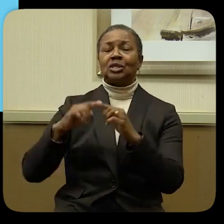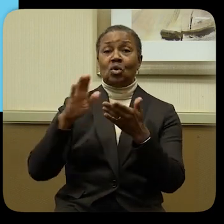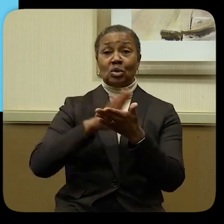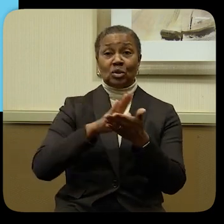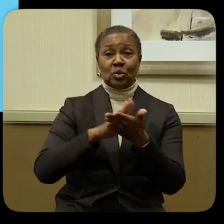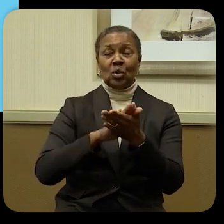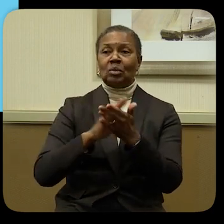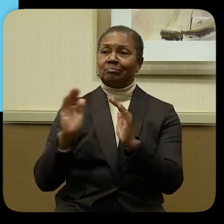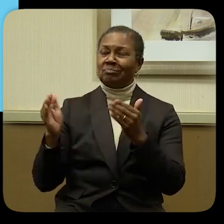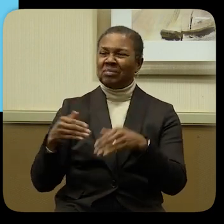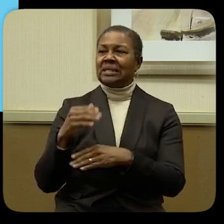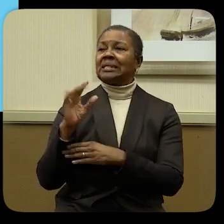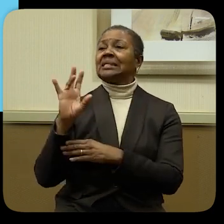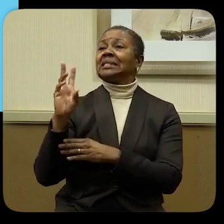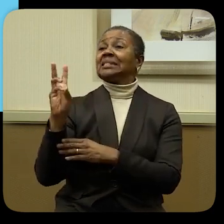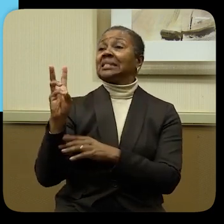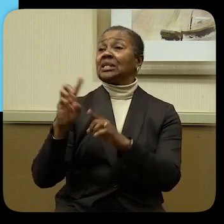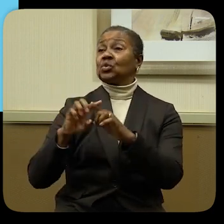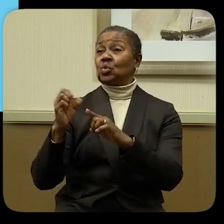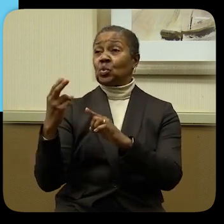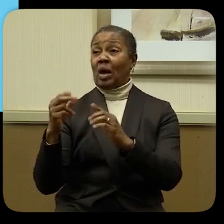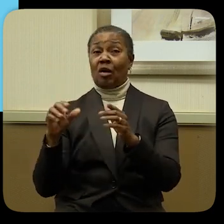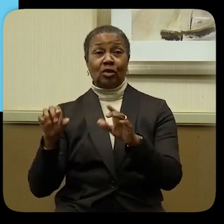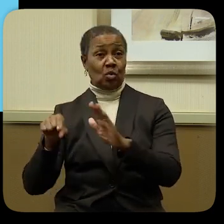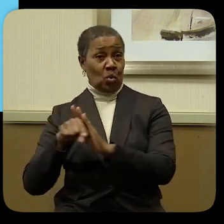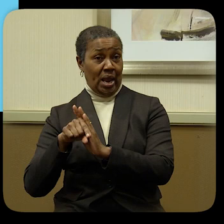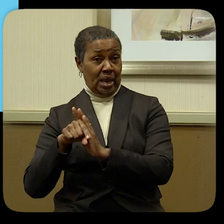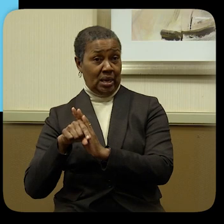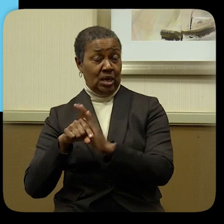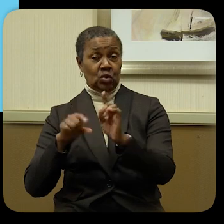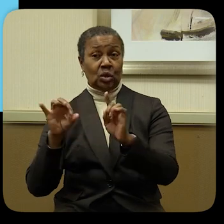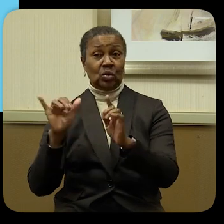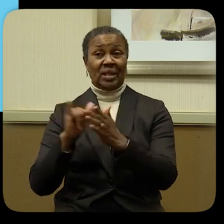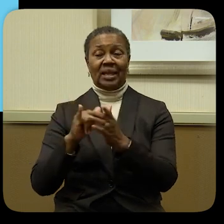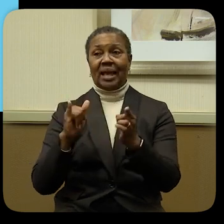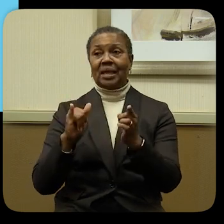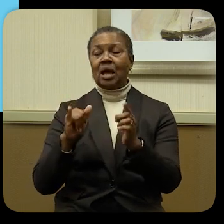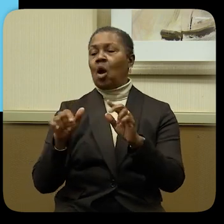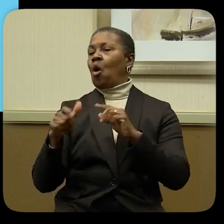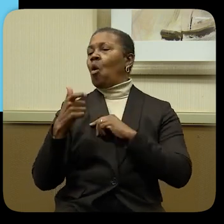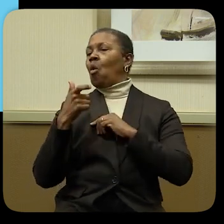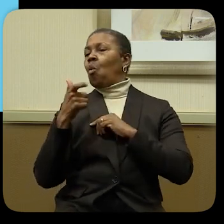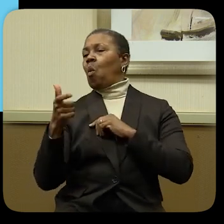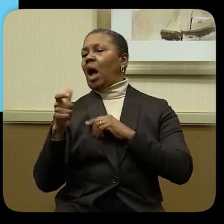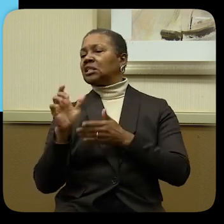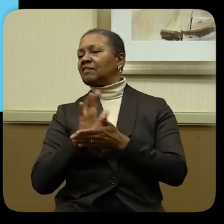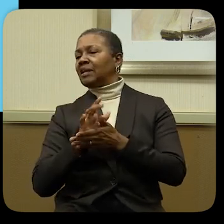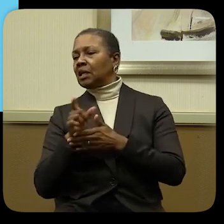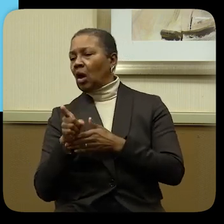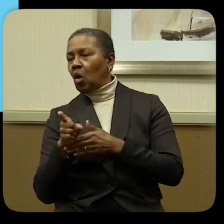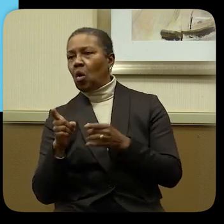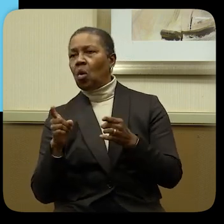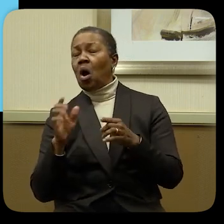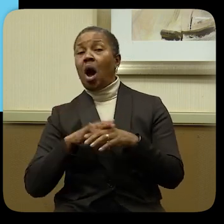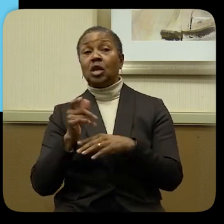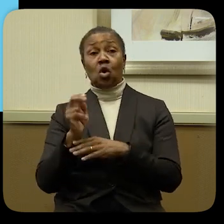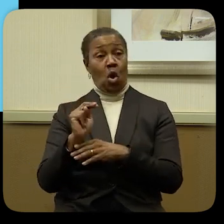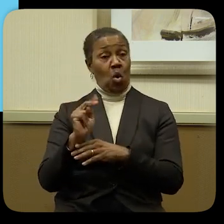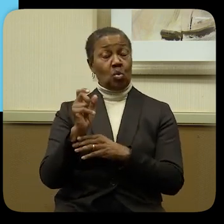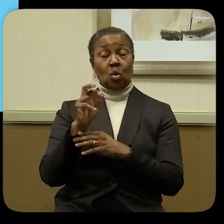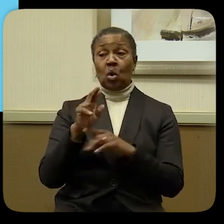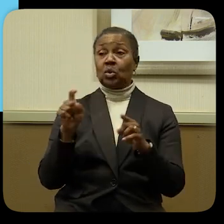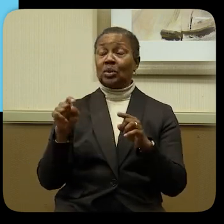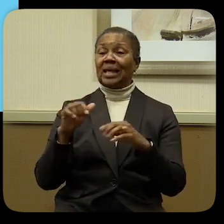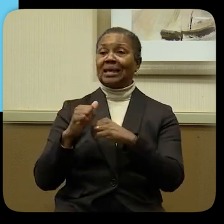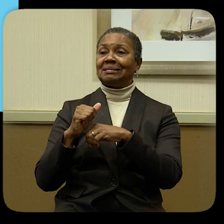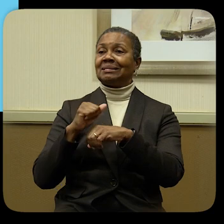towards 6th through 12th grade. And you can either do it, like watch the video on your own, or they